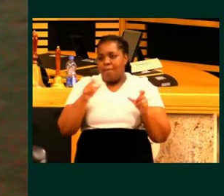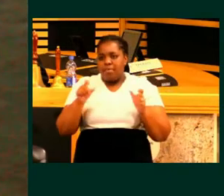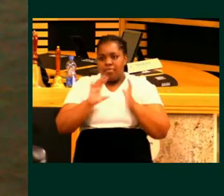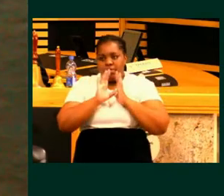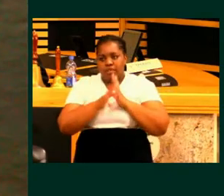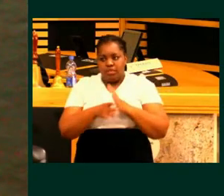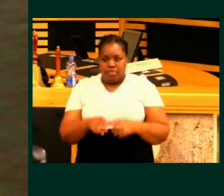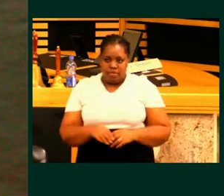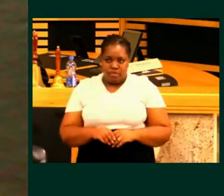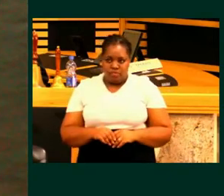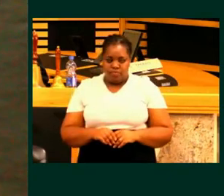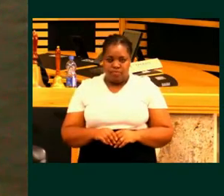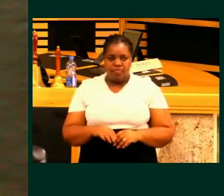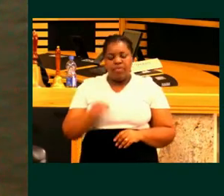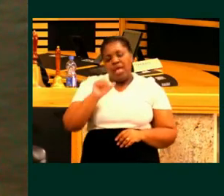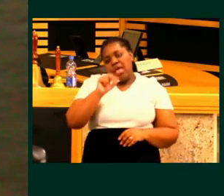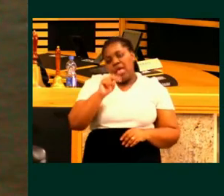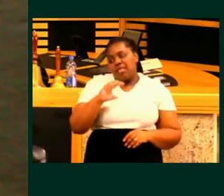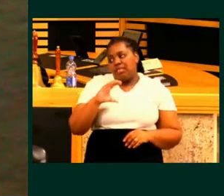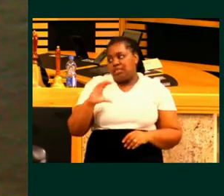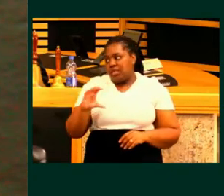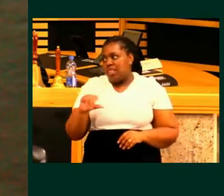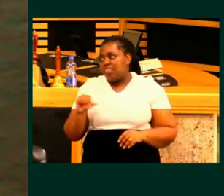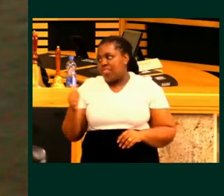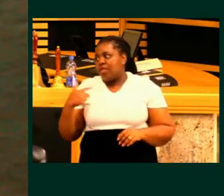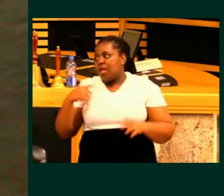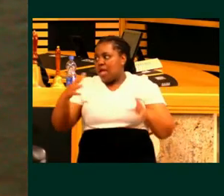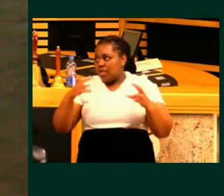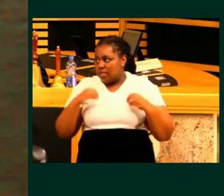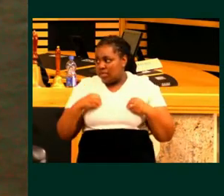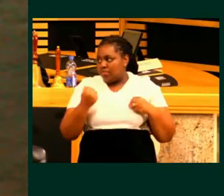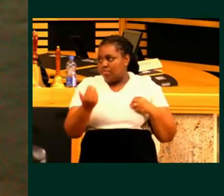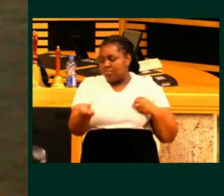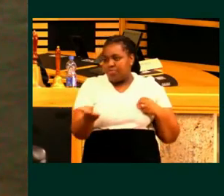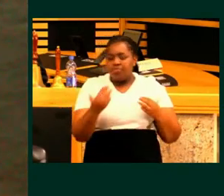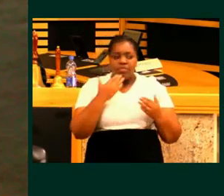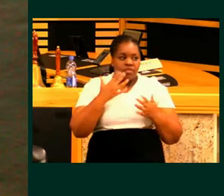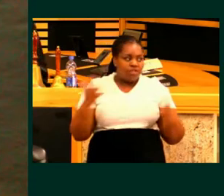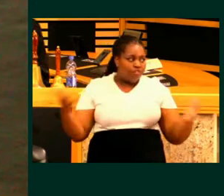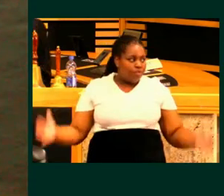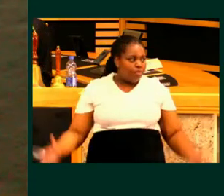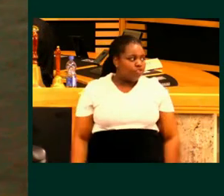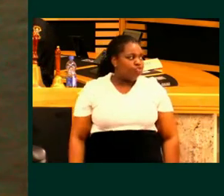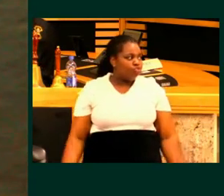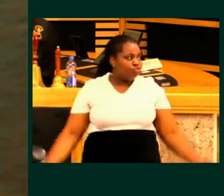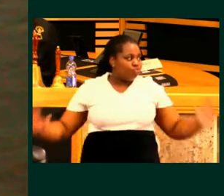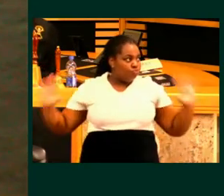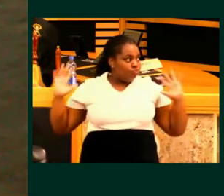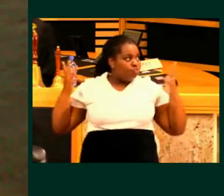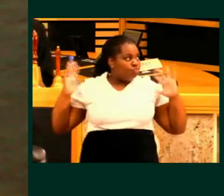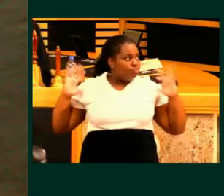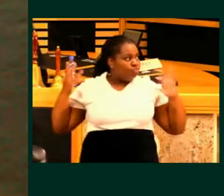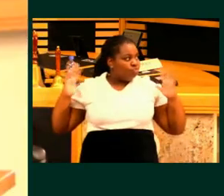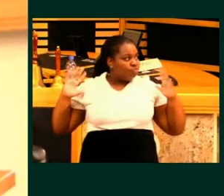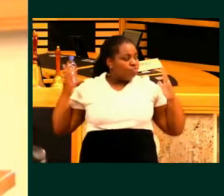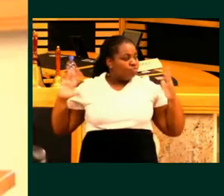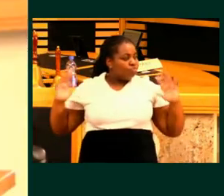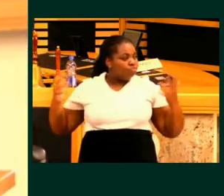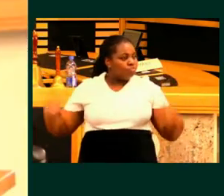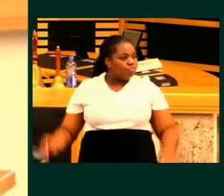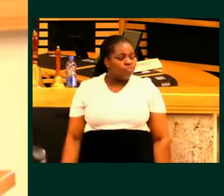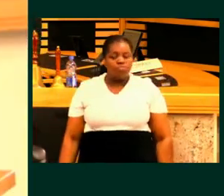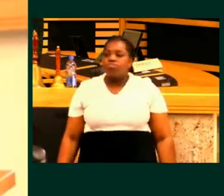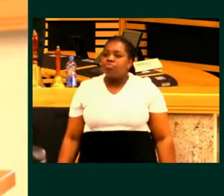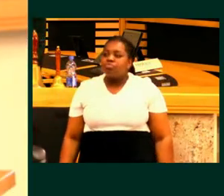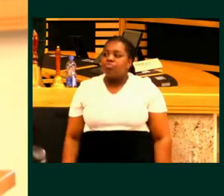disability the African National Congress therefore accepts the motion thank you very much um honorable Deputy speaker